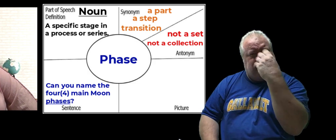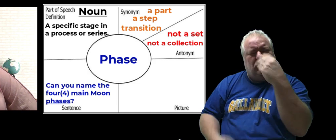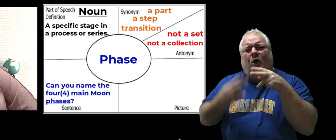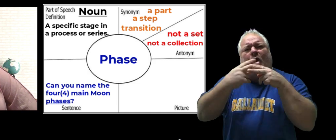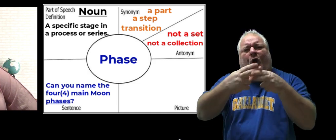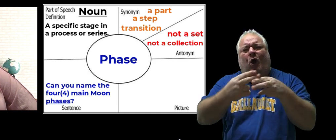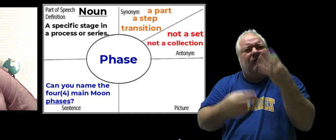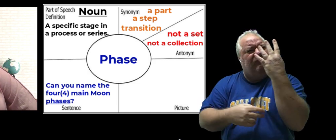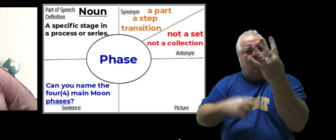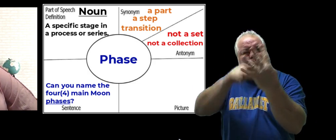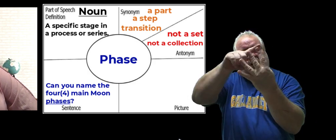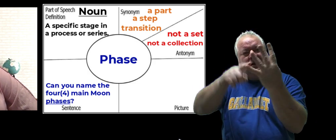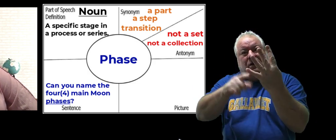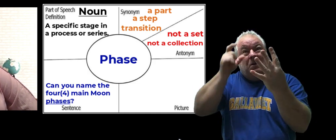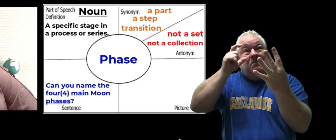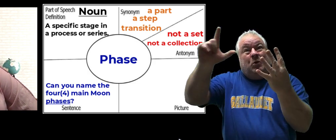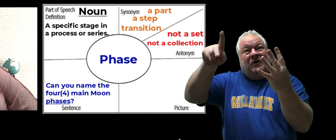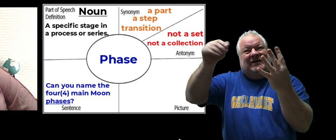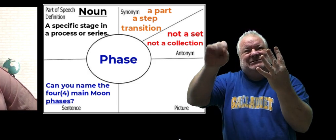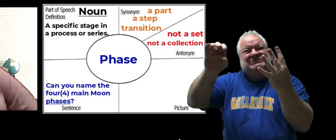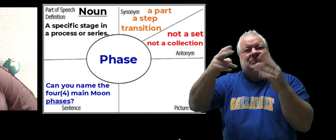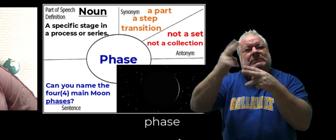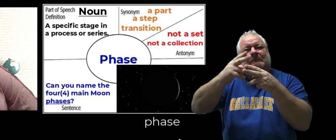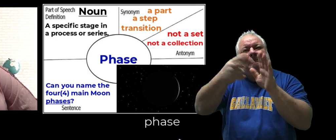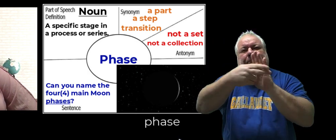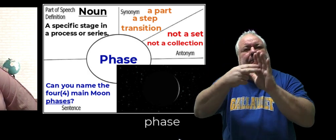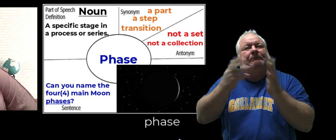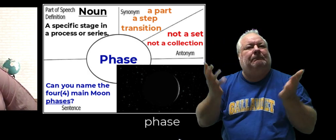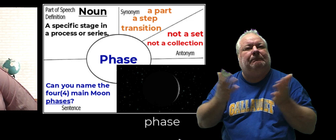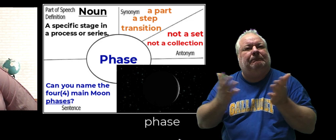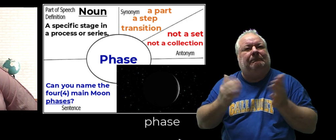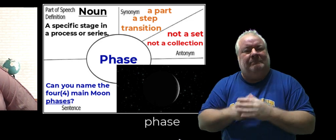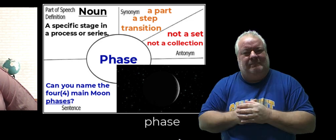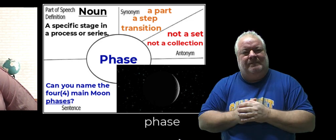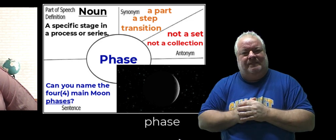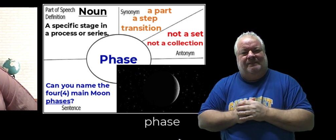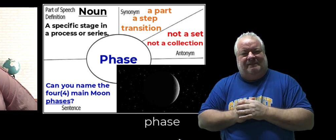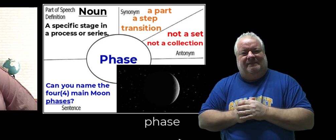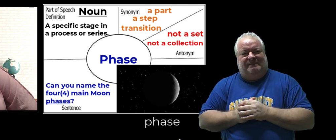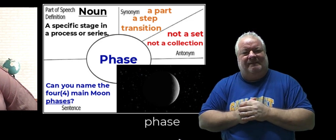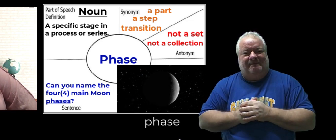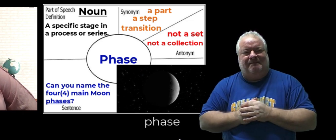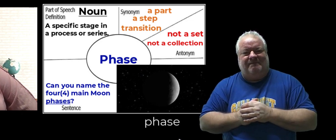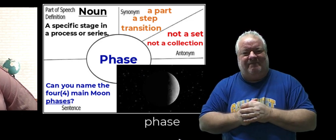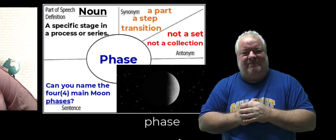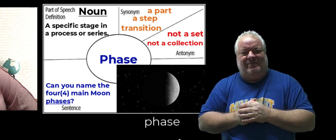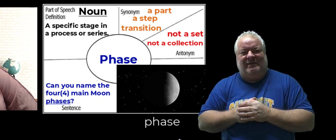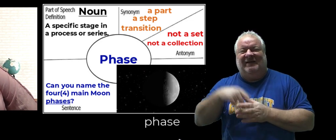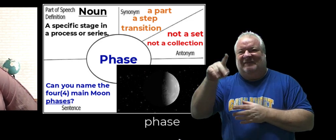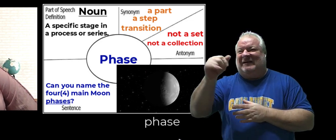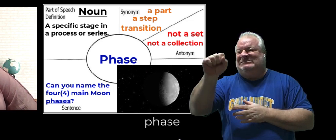name the 4 main moon phases? There's some alliteration in that